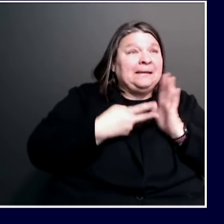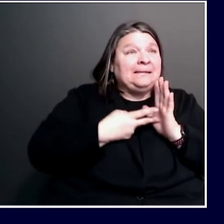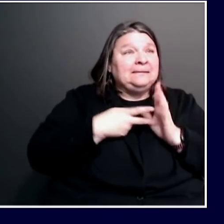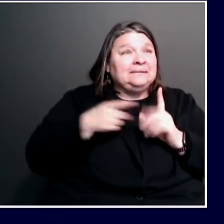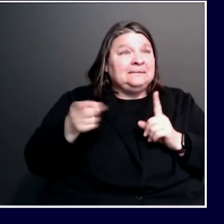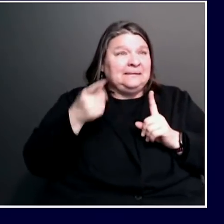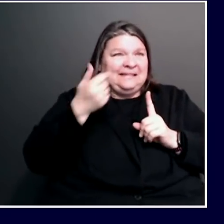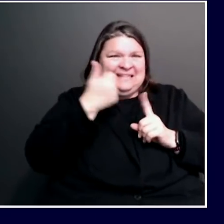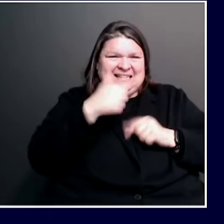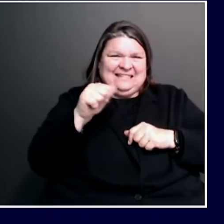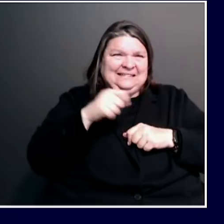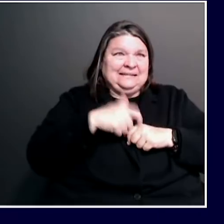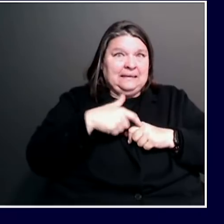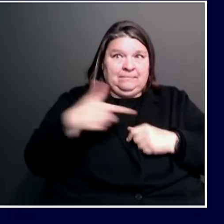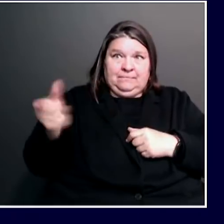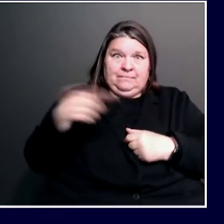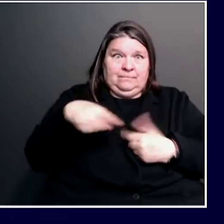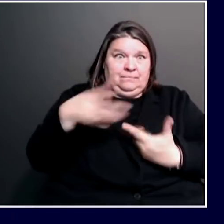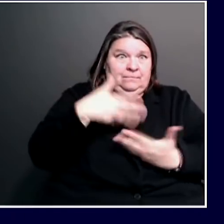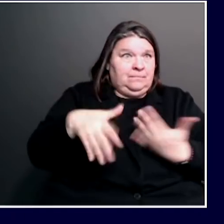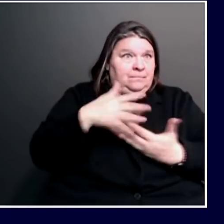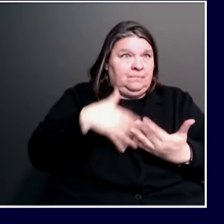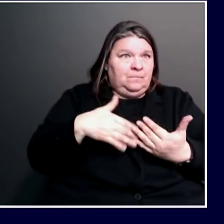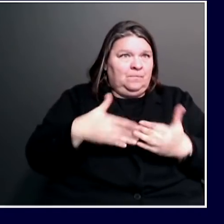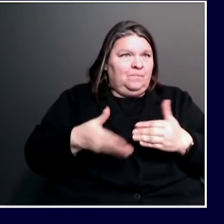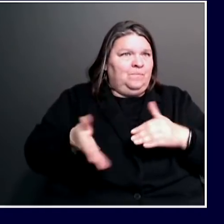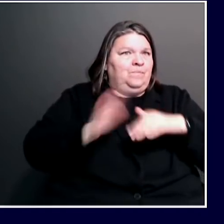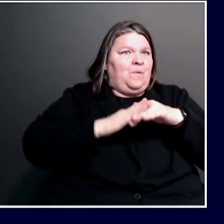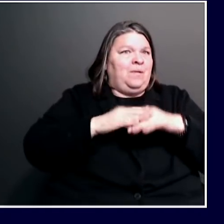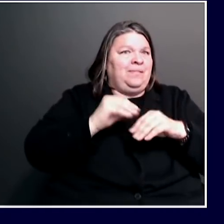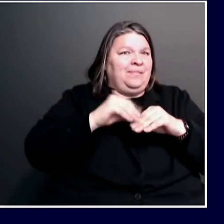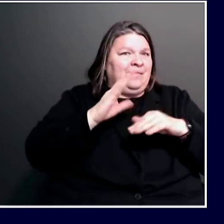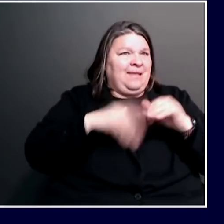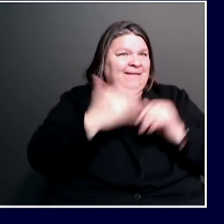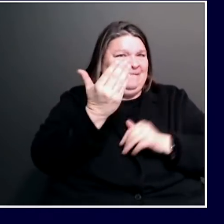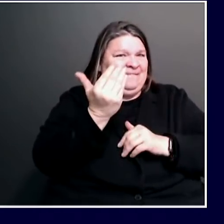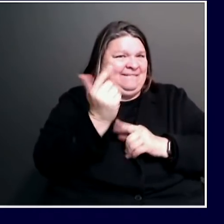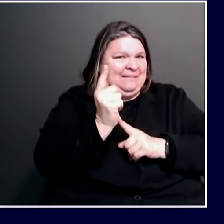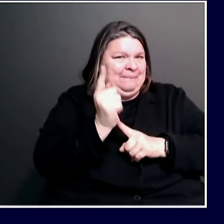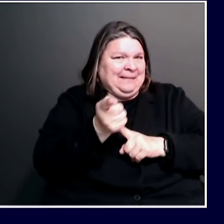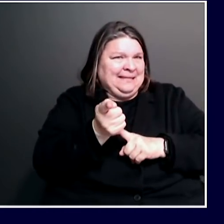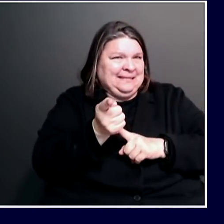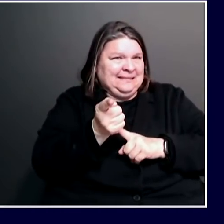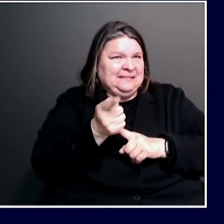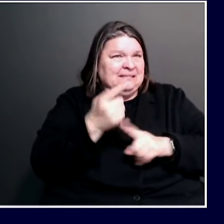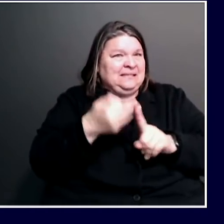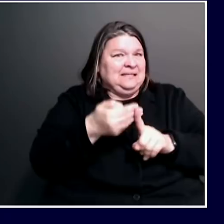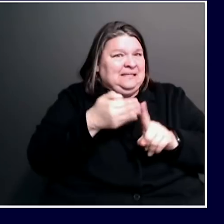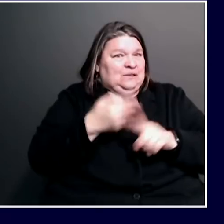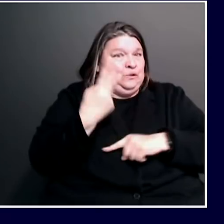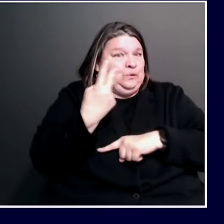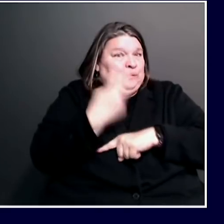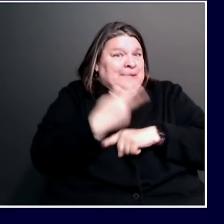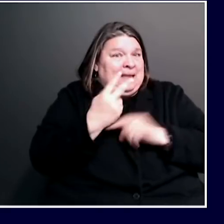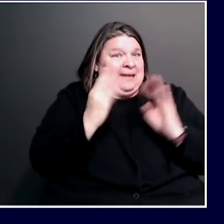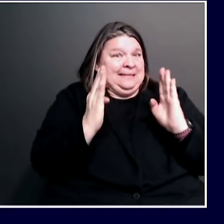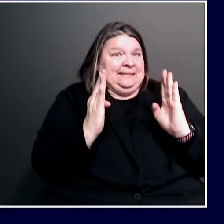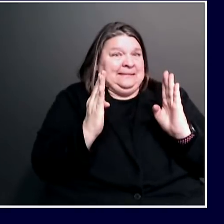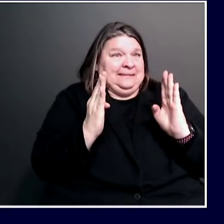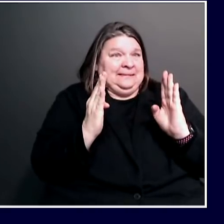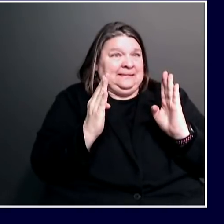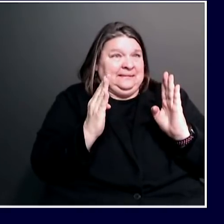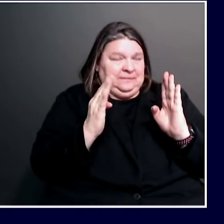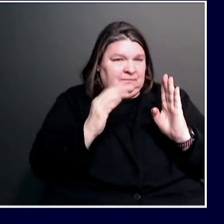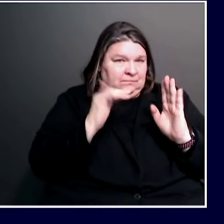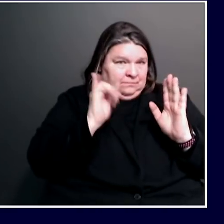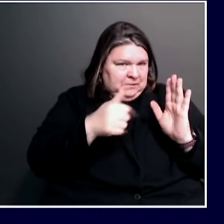within 6 feet, going back 2 days before you had symptoms or 2 days before you